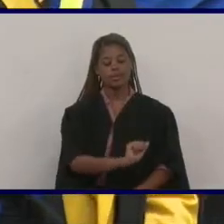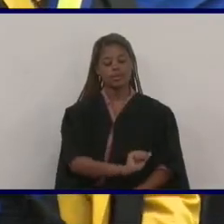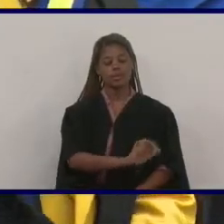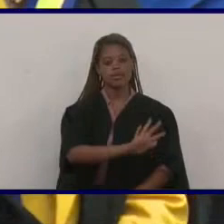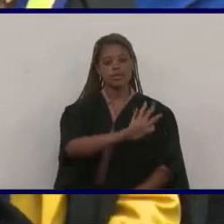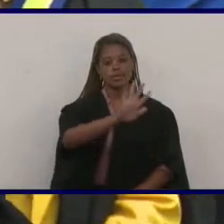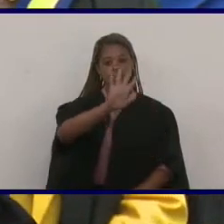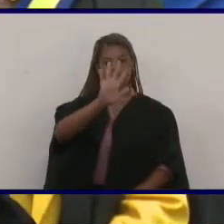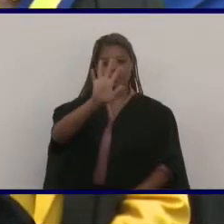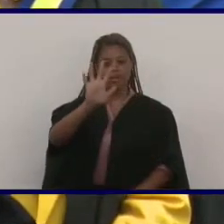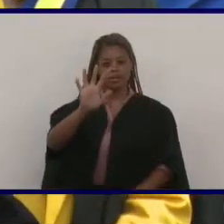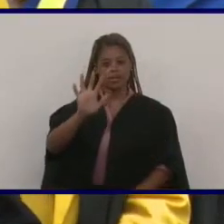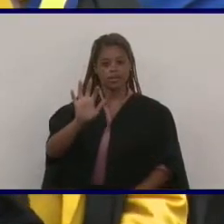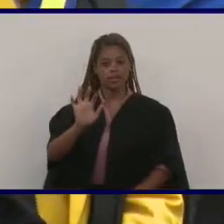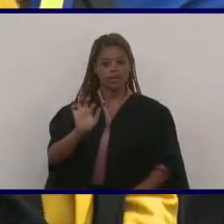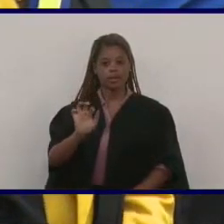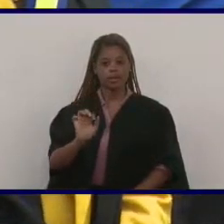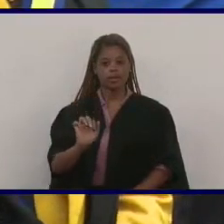South